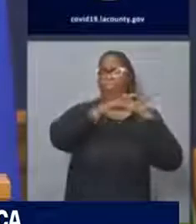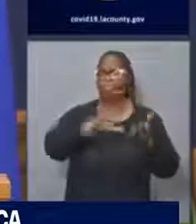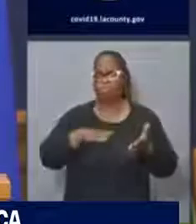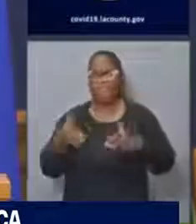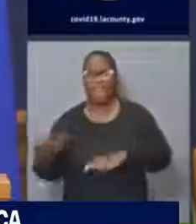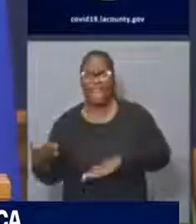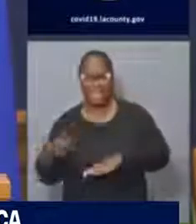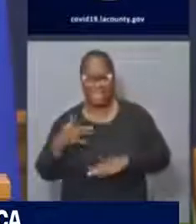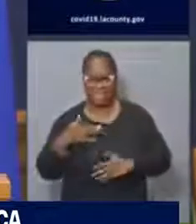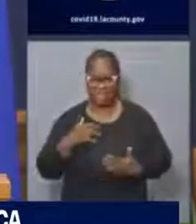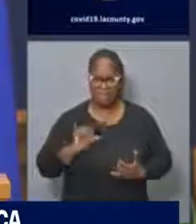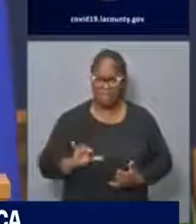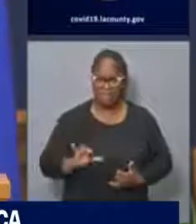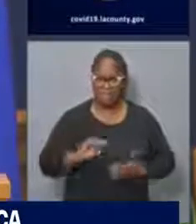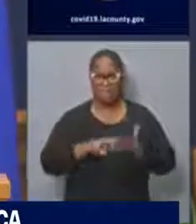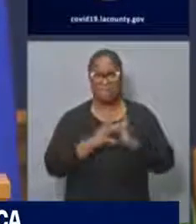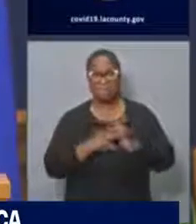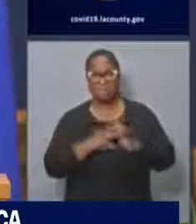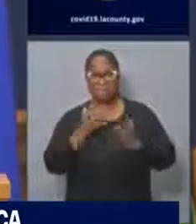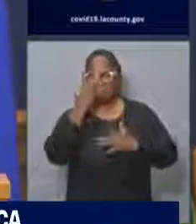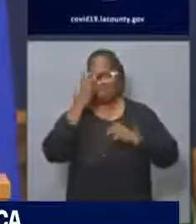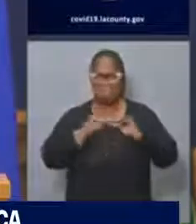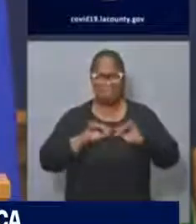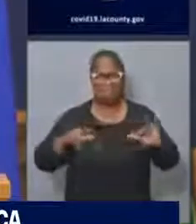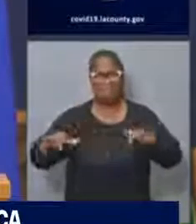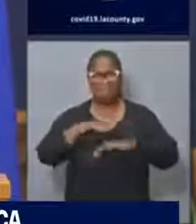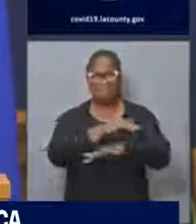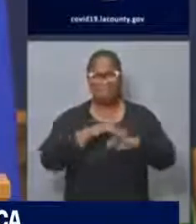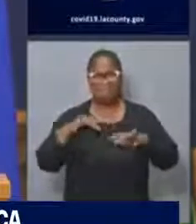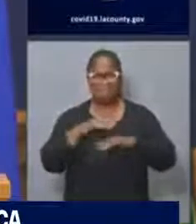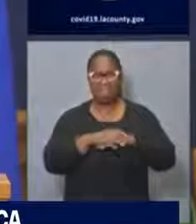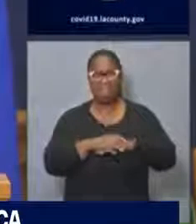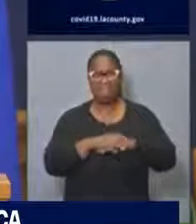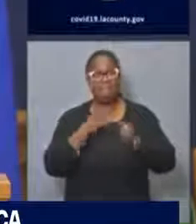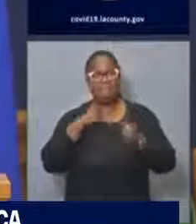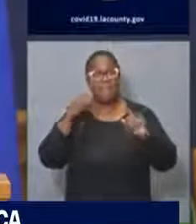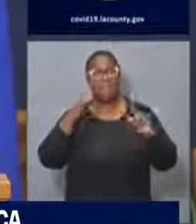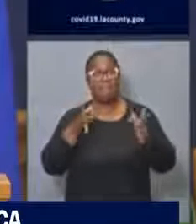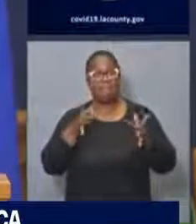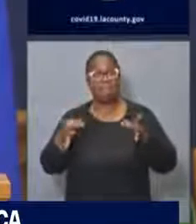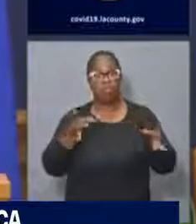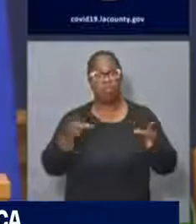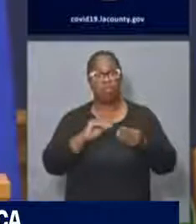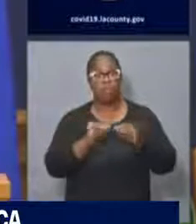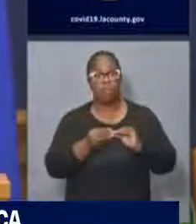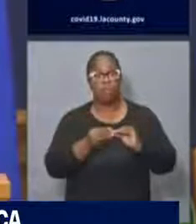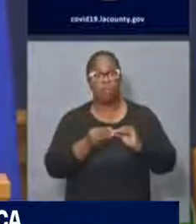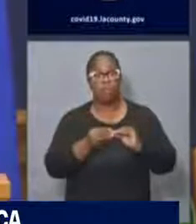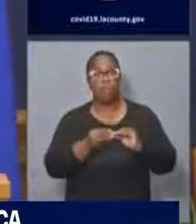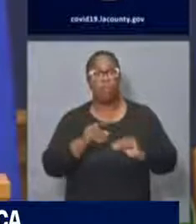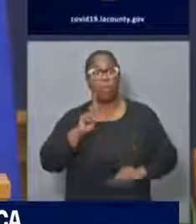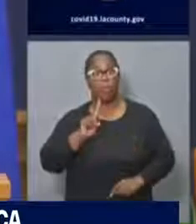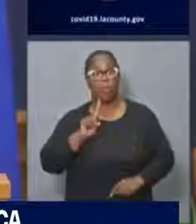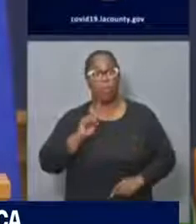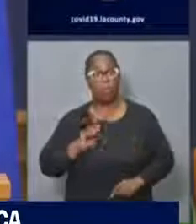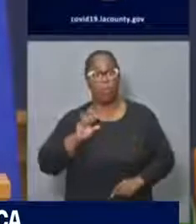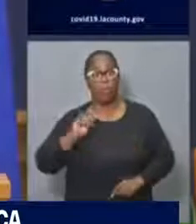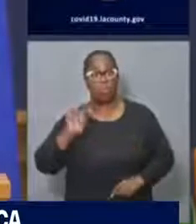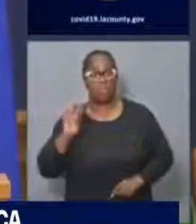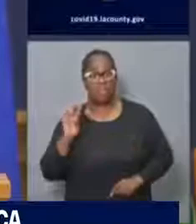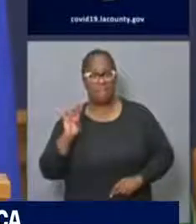in the community. The model currently estimates the effective transmission number at 1.07. If